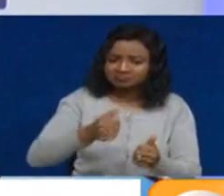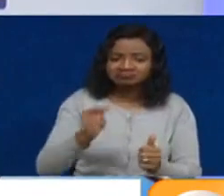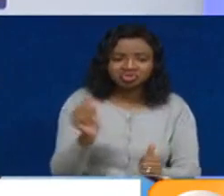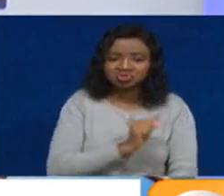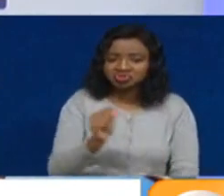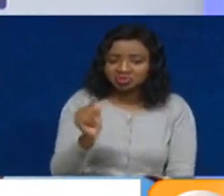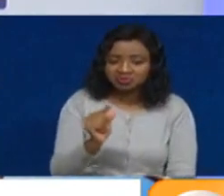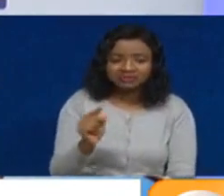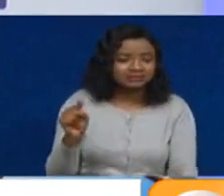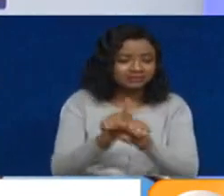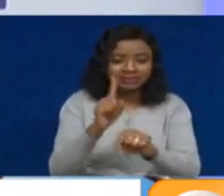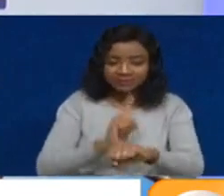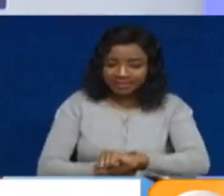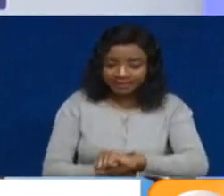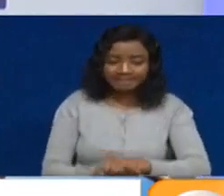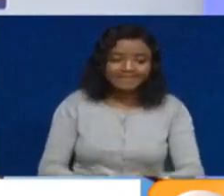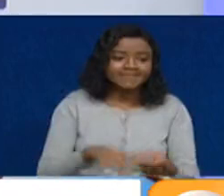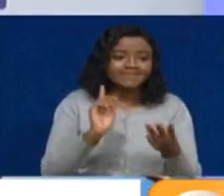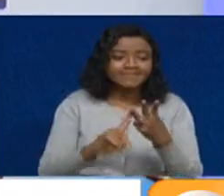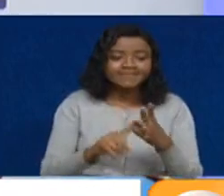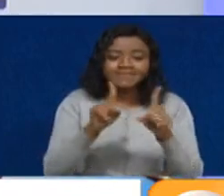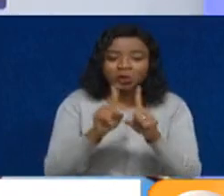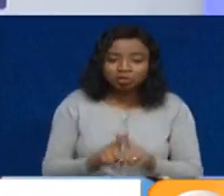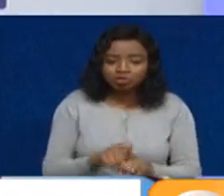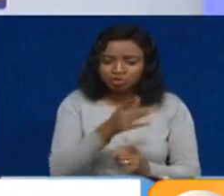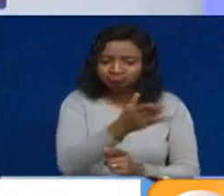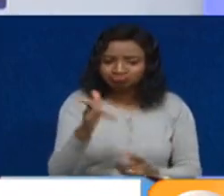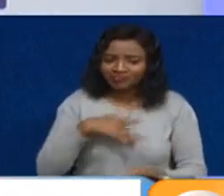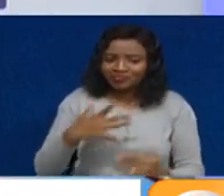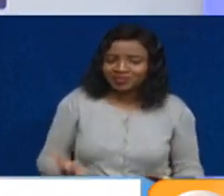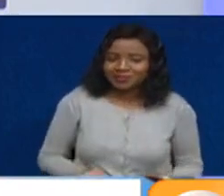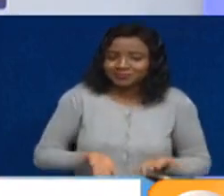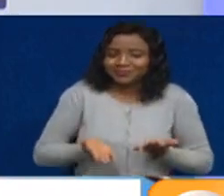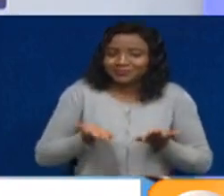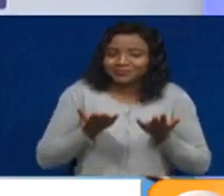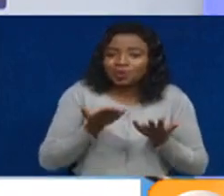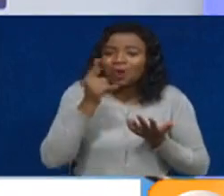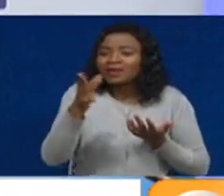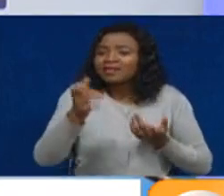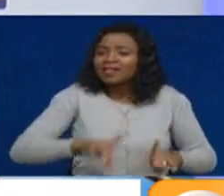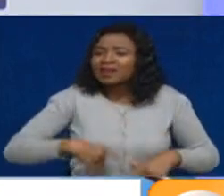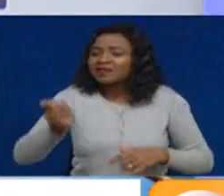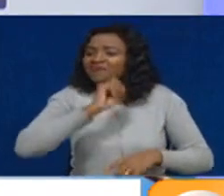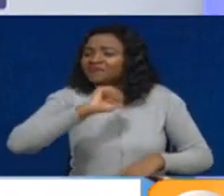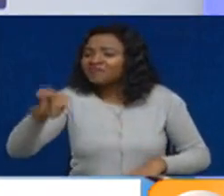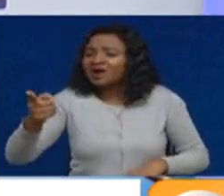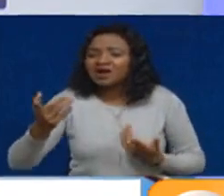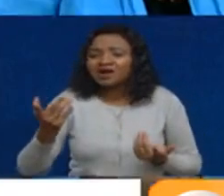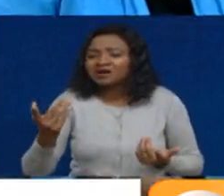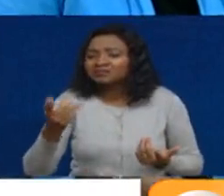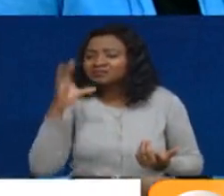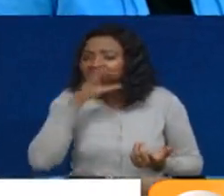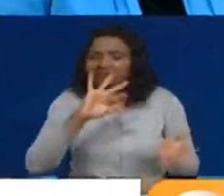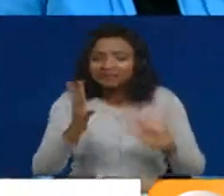coverage. Also increase self-esteem of learners in disadvantaged areas due to sharing